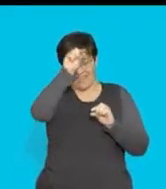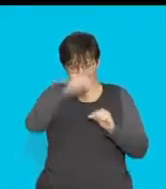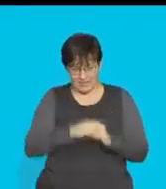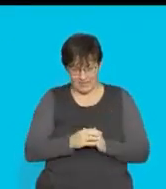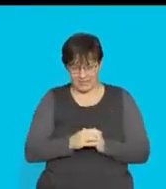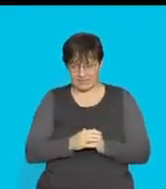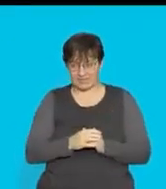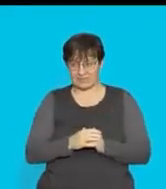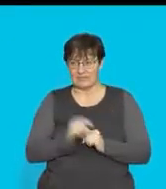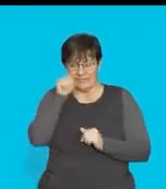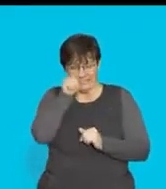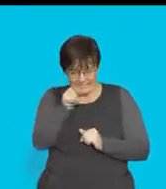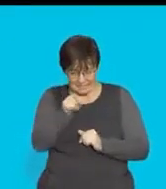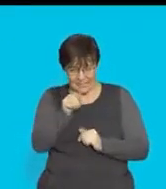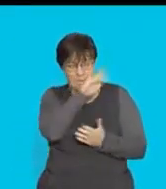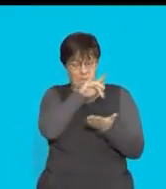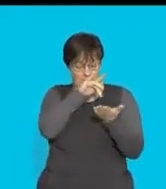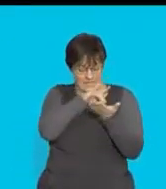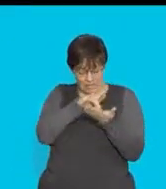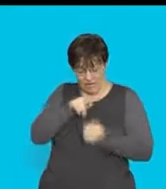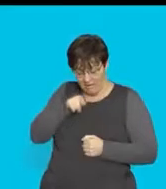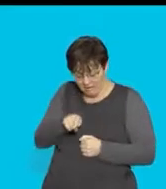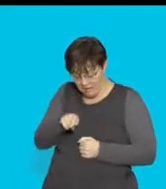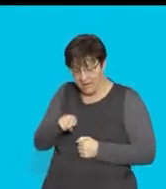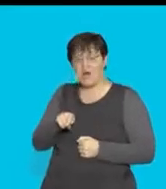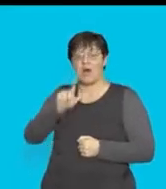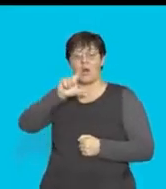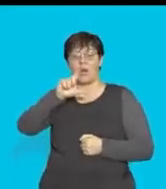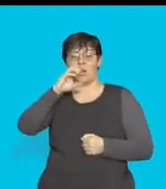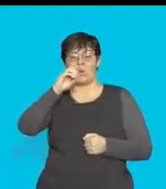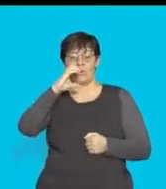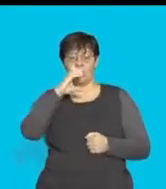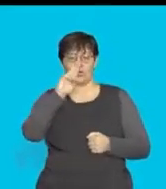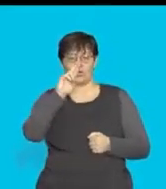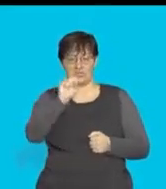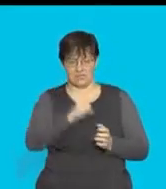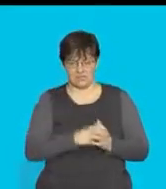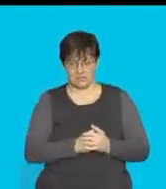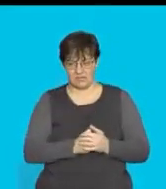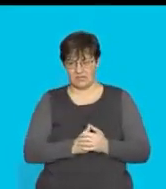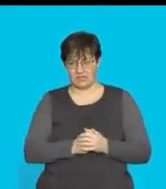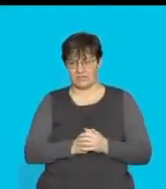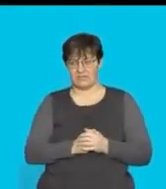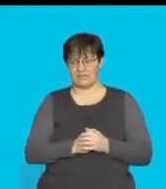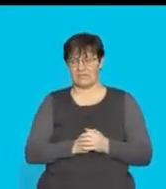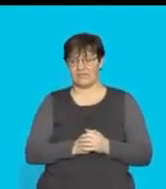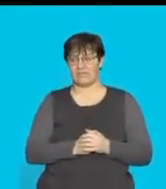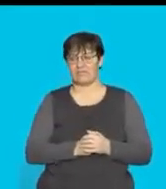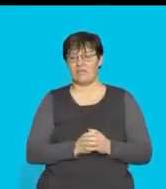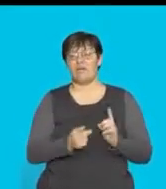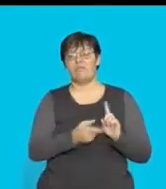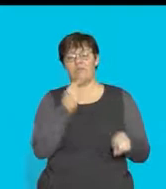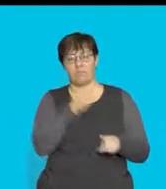on a chromosome. That specific position of a gene on a chromosome is referred to as its